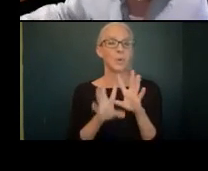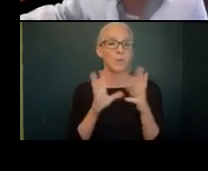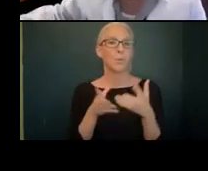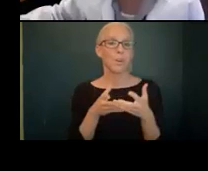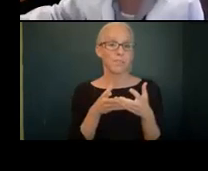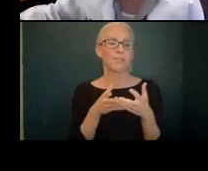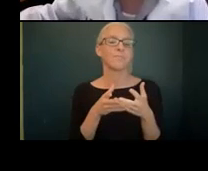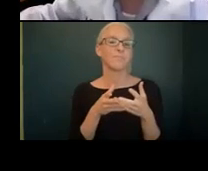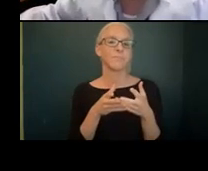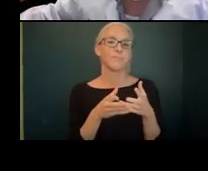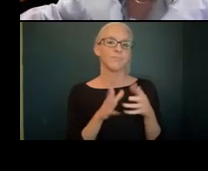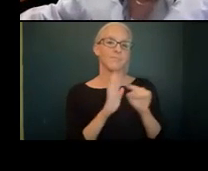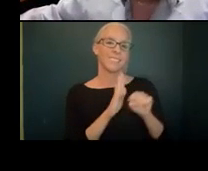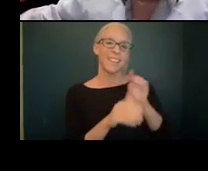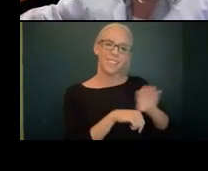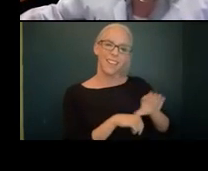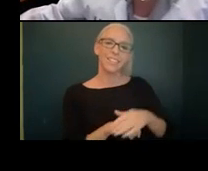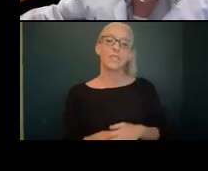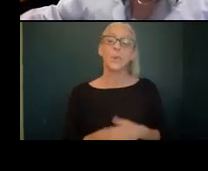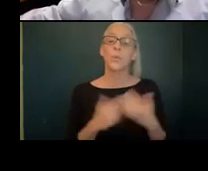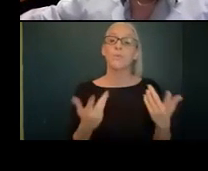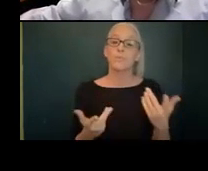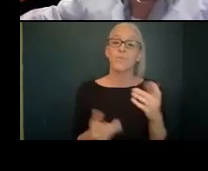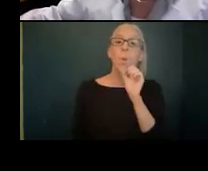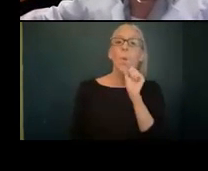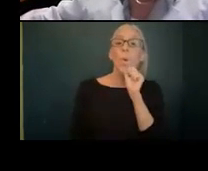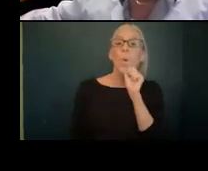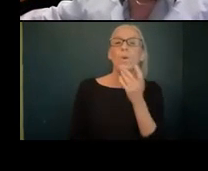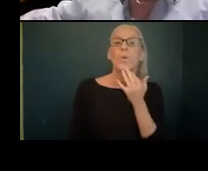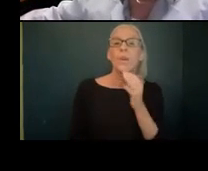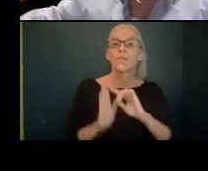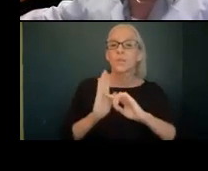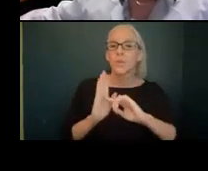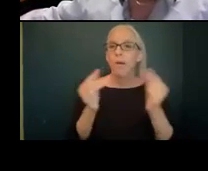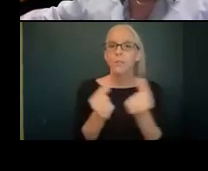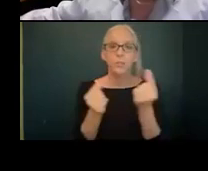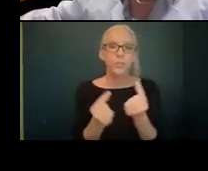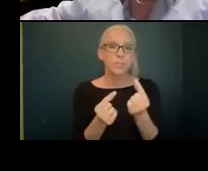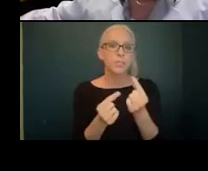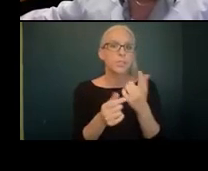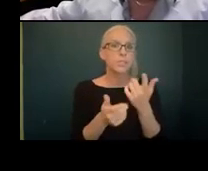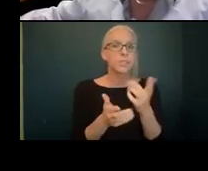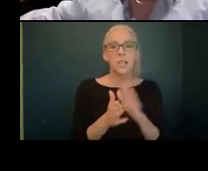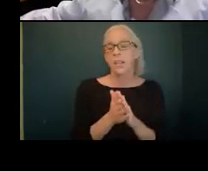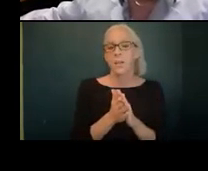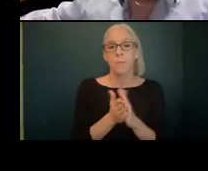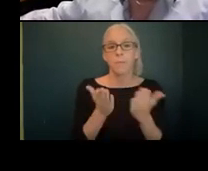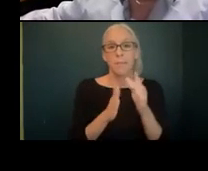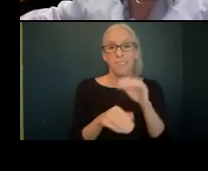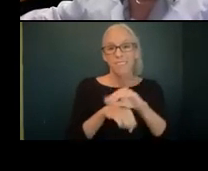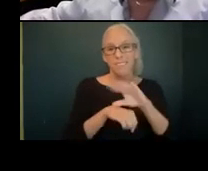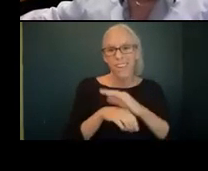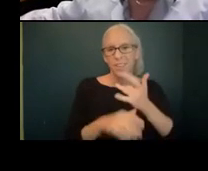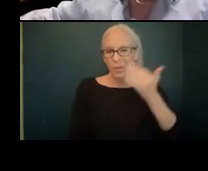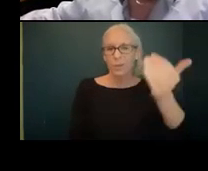the orange is the side effects from COVID. So, kidney injury, we know, is one of the long-term effects of people that get COVID. So this is with